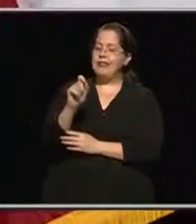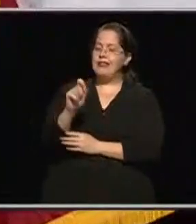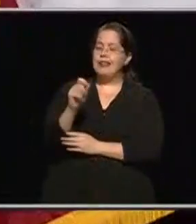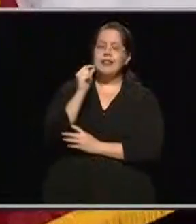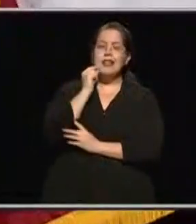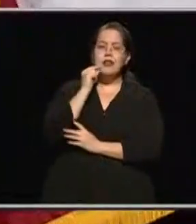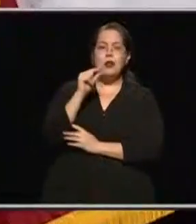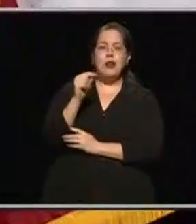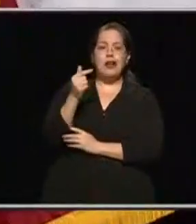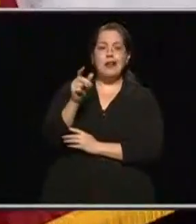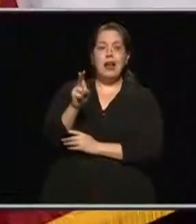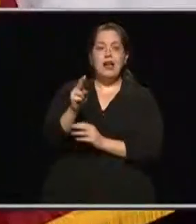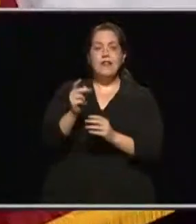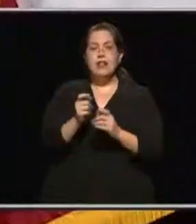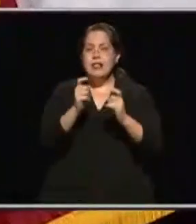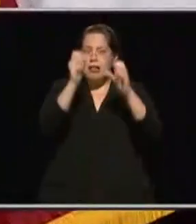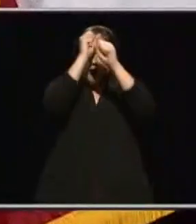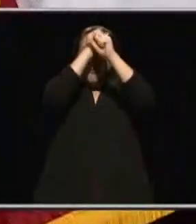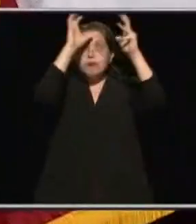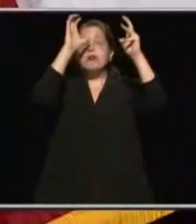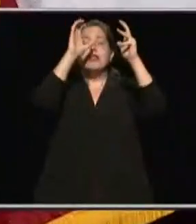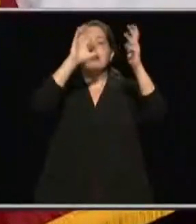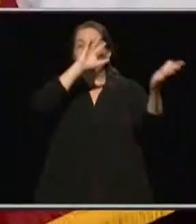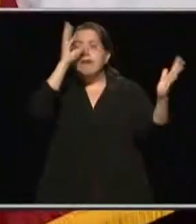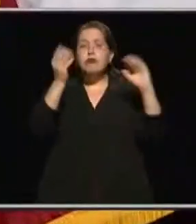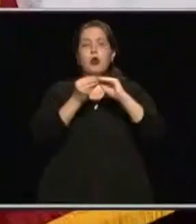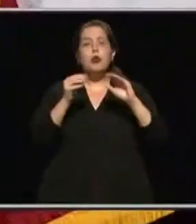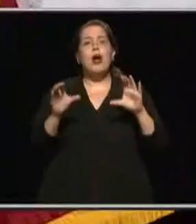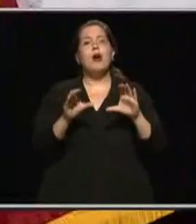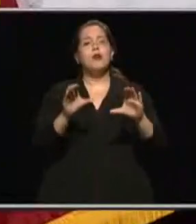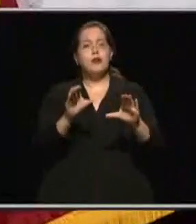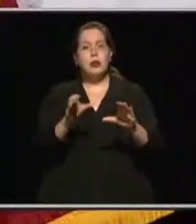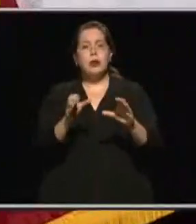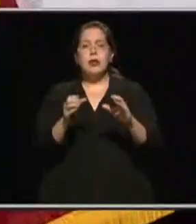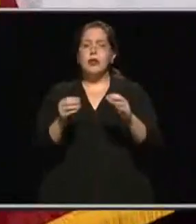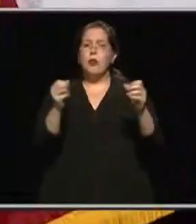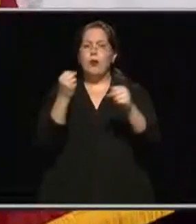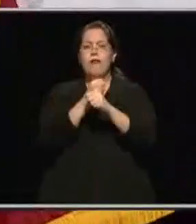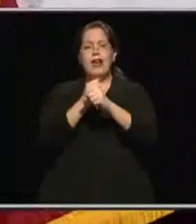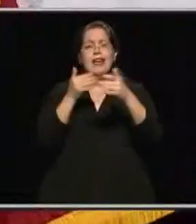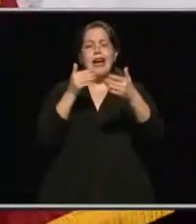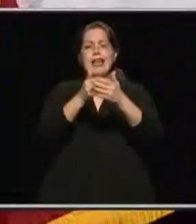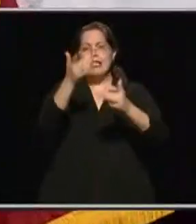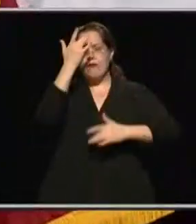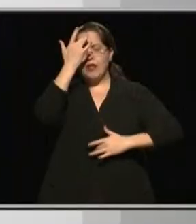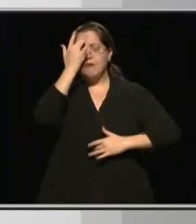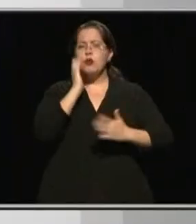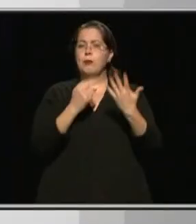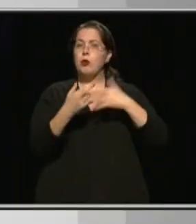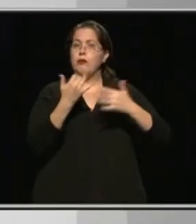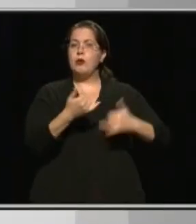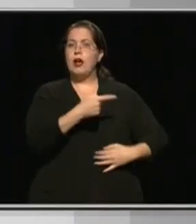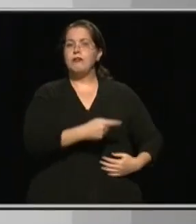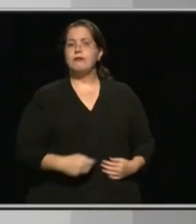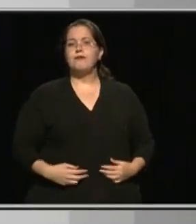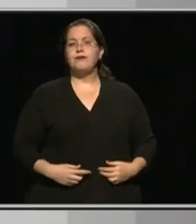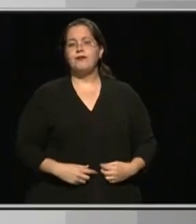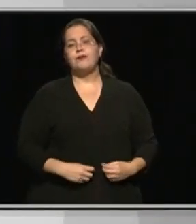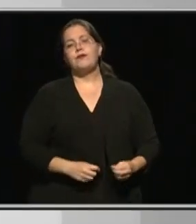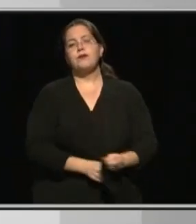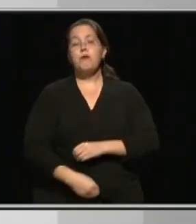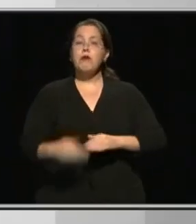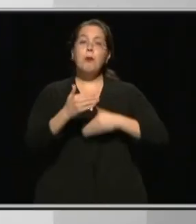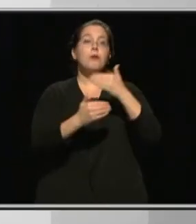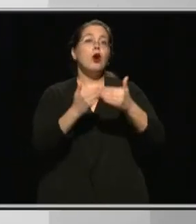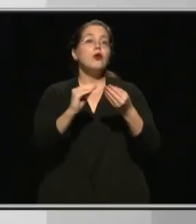covid19.sanantonio.gov to give you a sense of how we're doing overall in the battle against this pandemic. So let's go through those now. Progress indicator